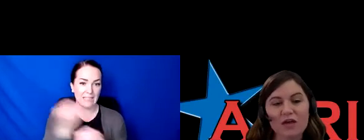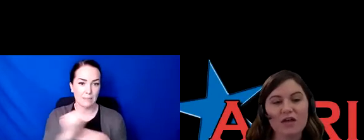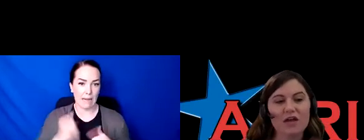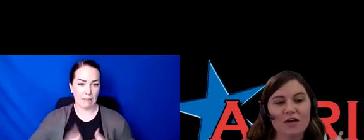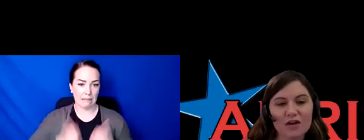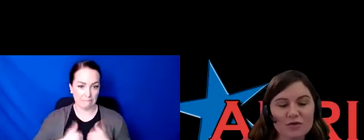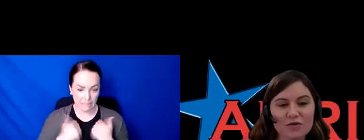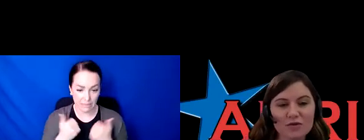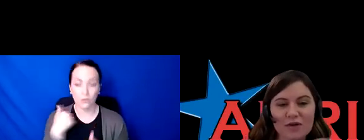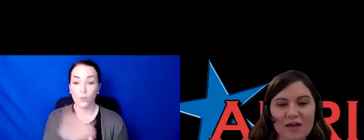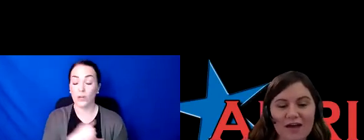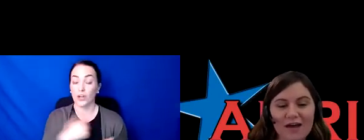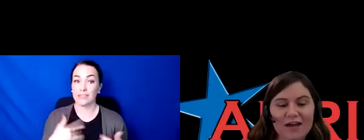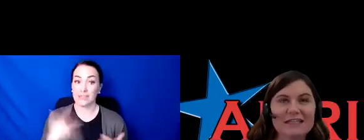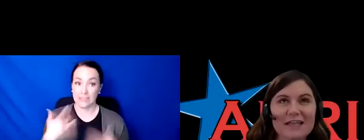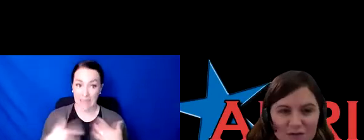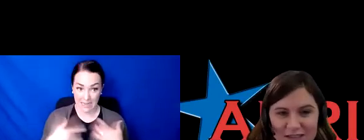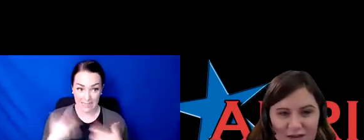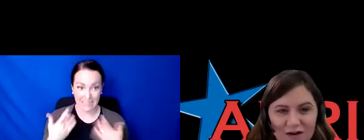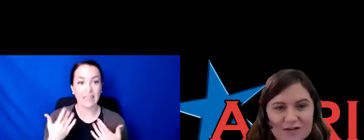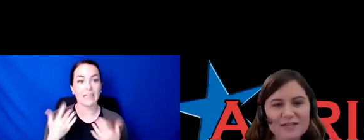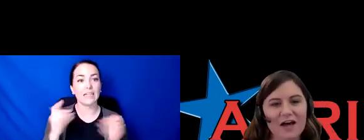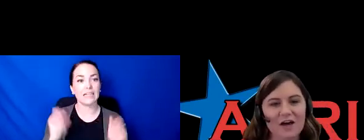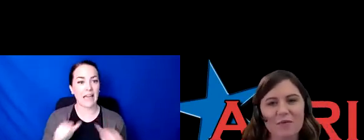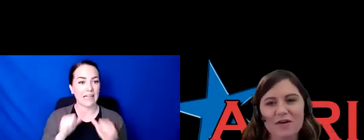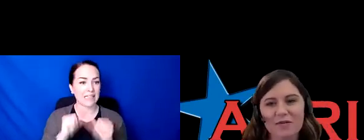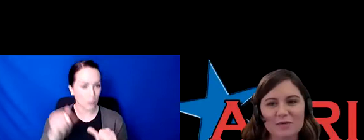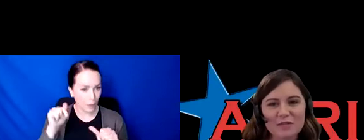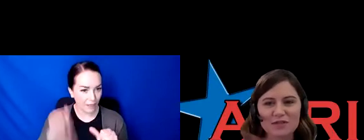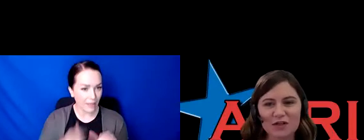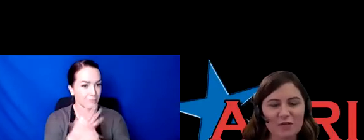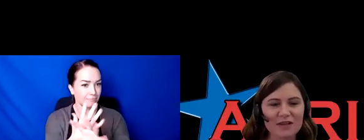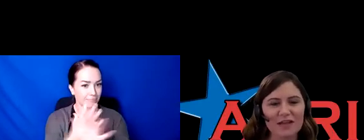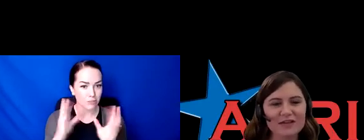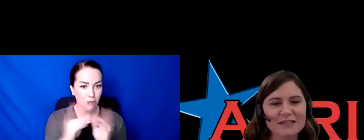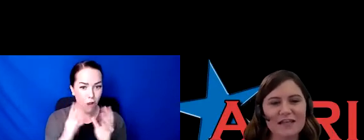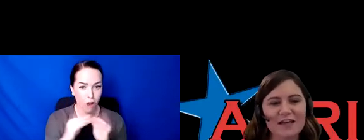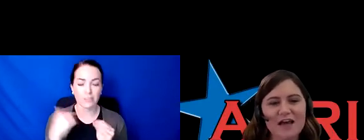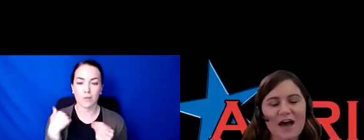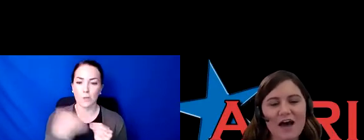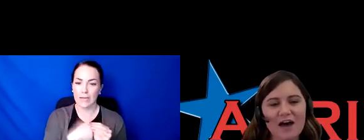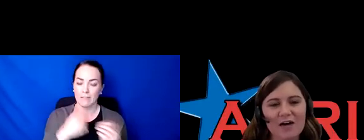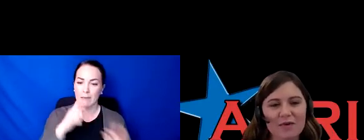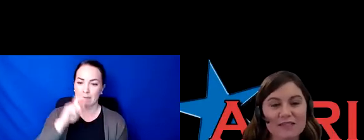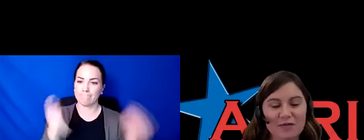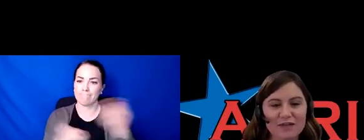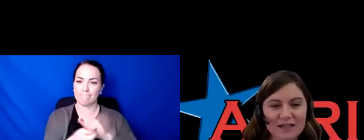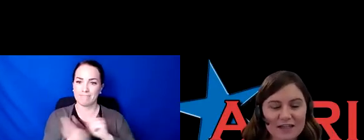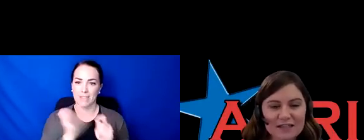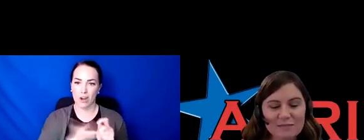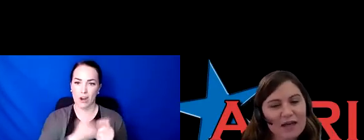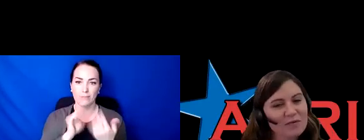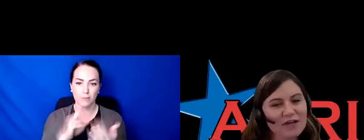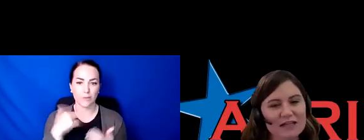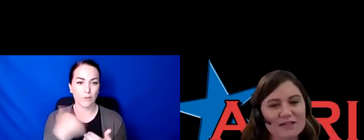to go to continue these calls. We've been switching over what that looks like. And so we're excited